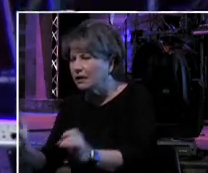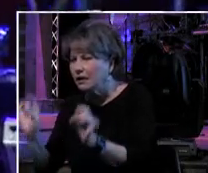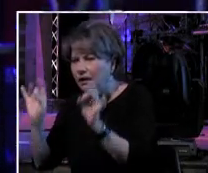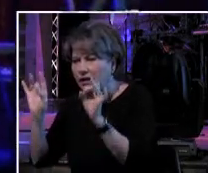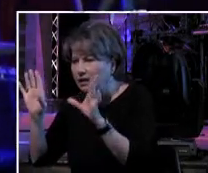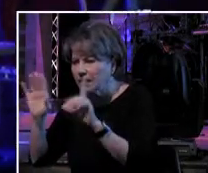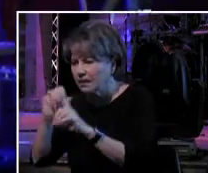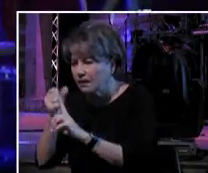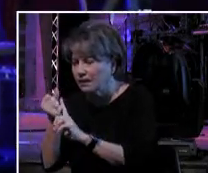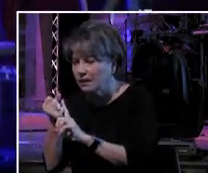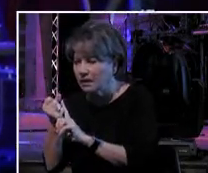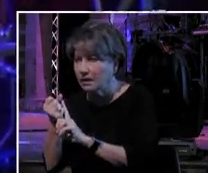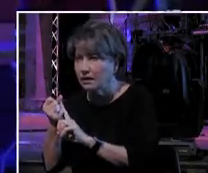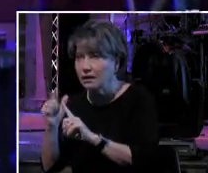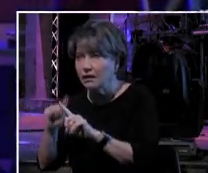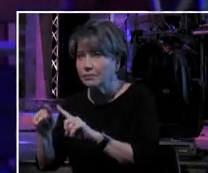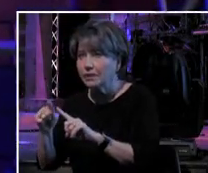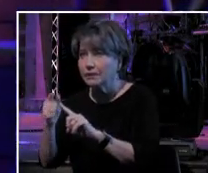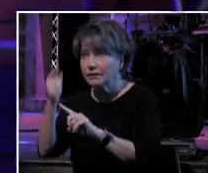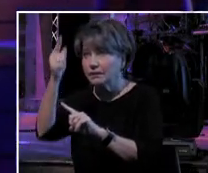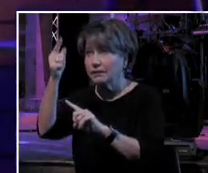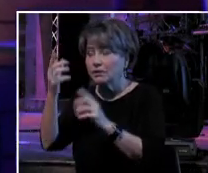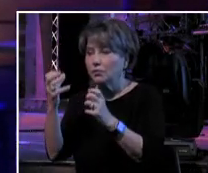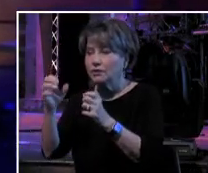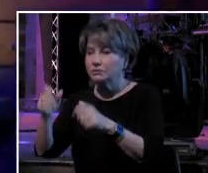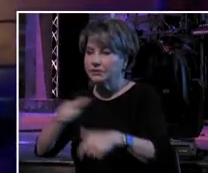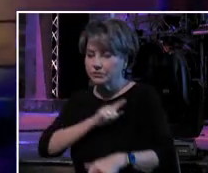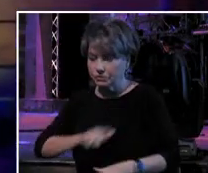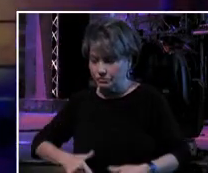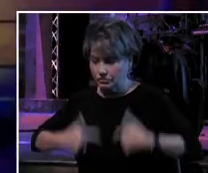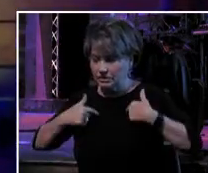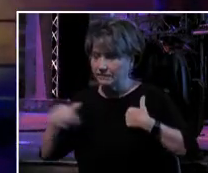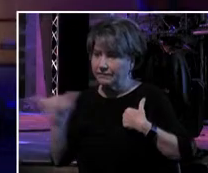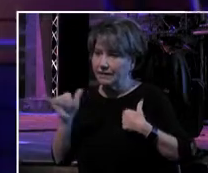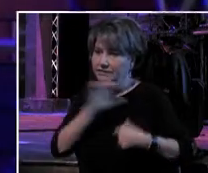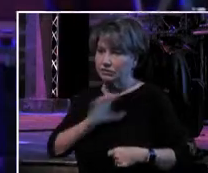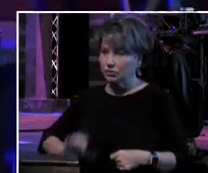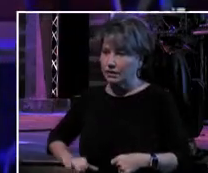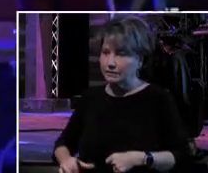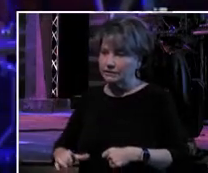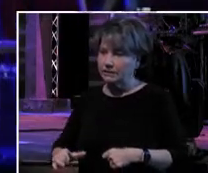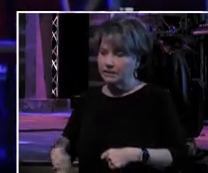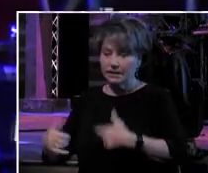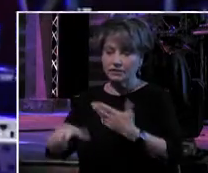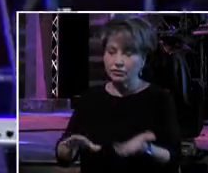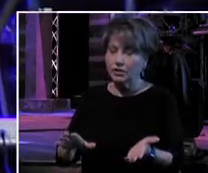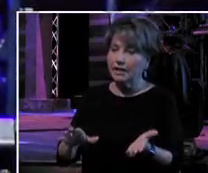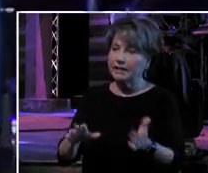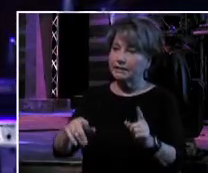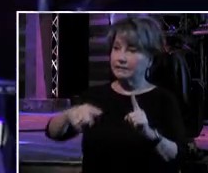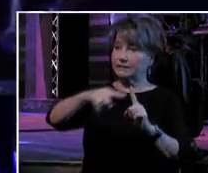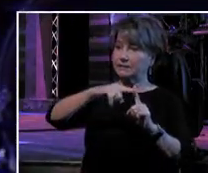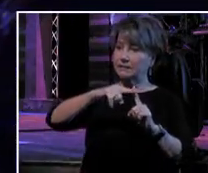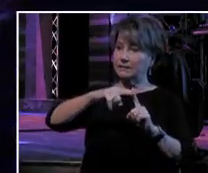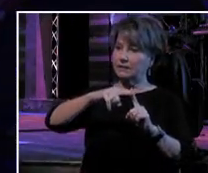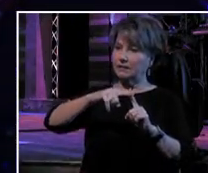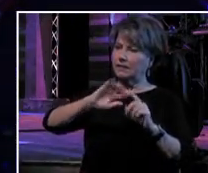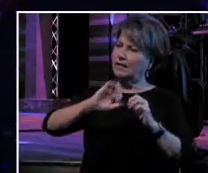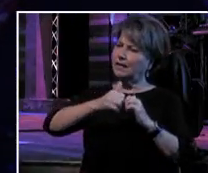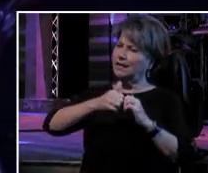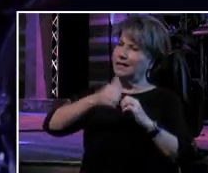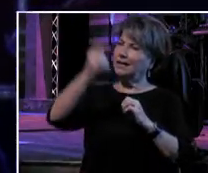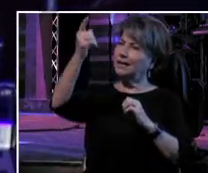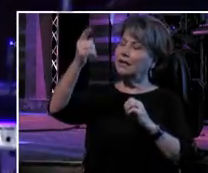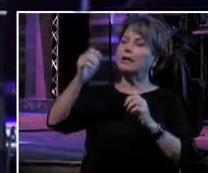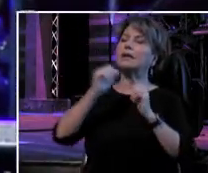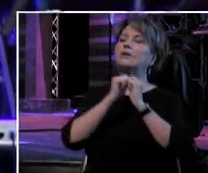me, to live is Christ, to die is gain. And then he kind of fleshes that out a little bit more. Look at verse 22. For